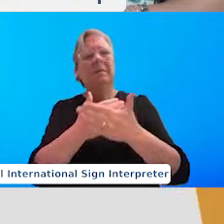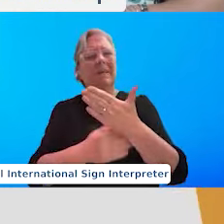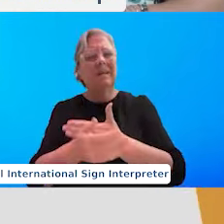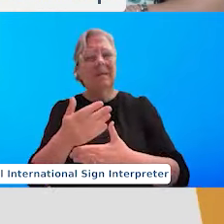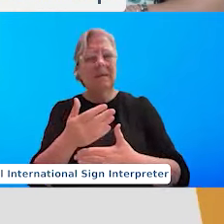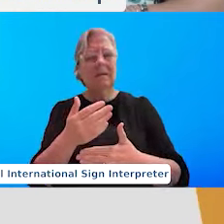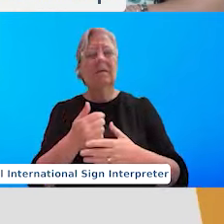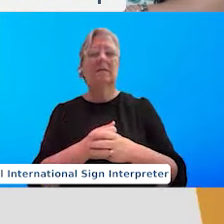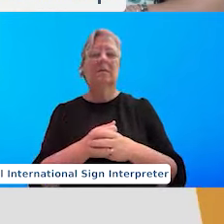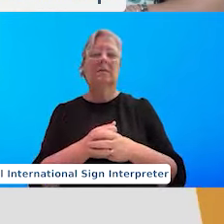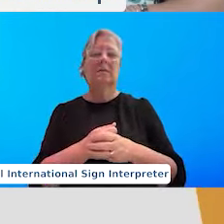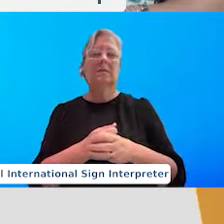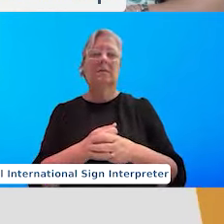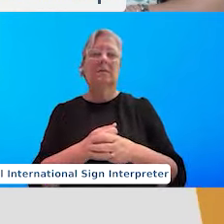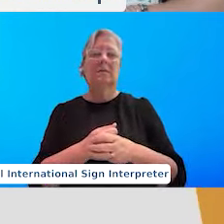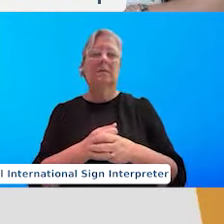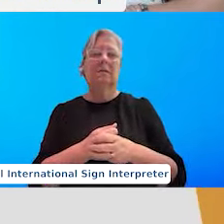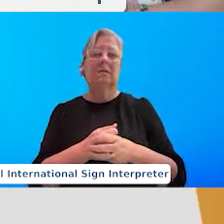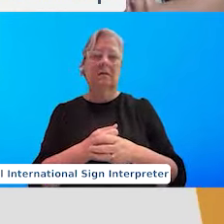solutions.